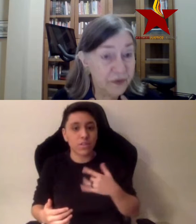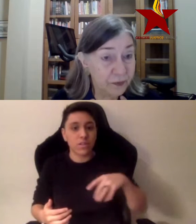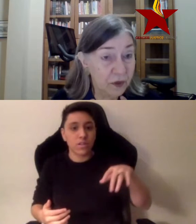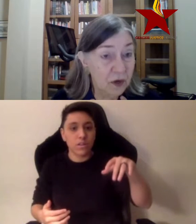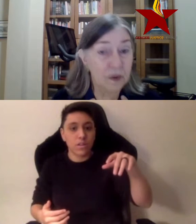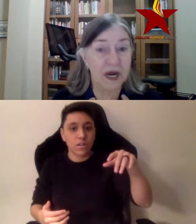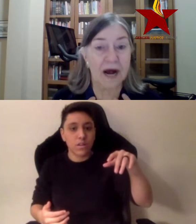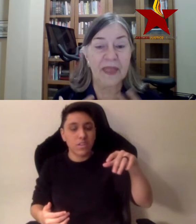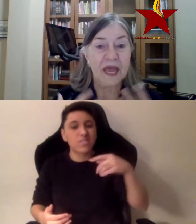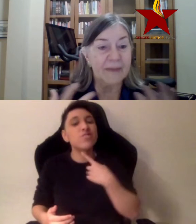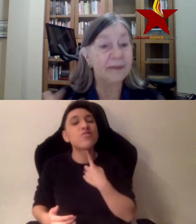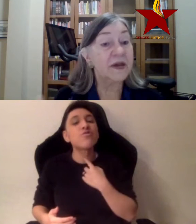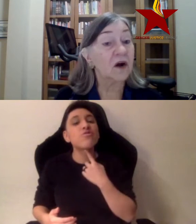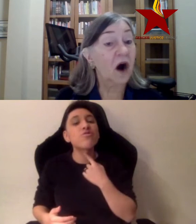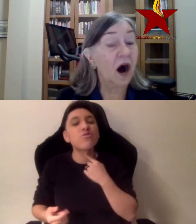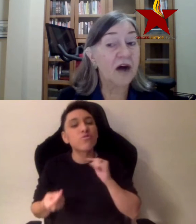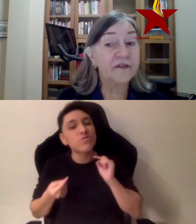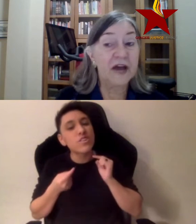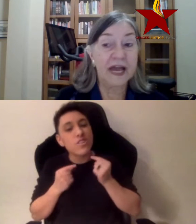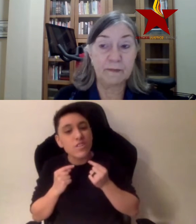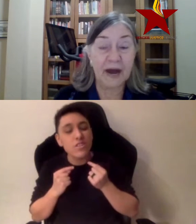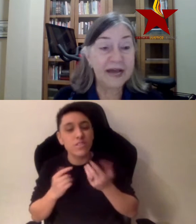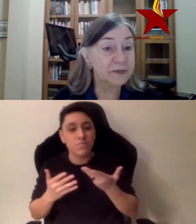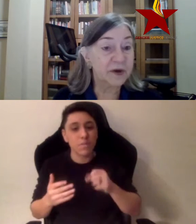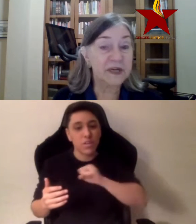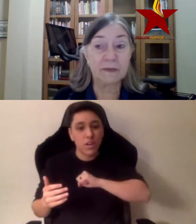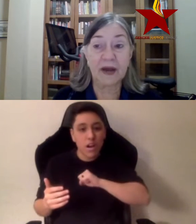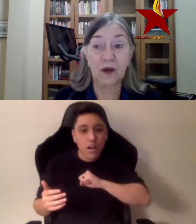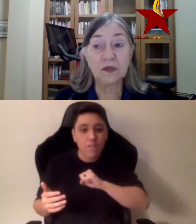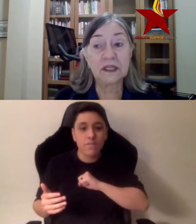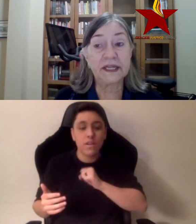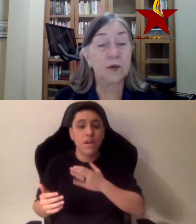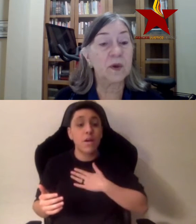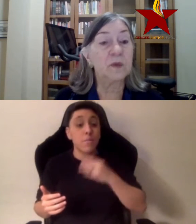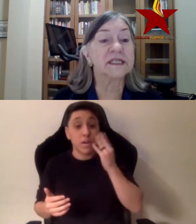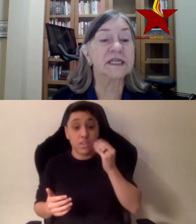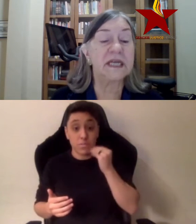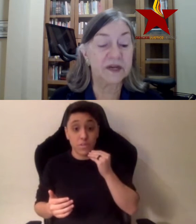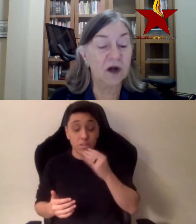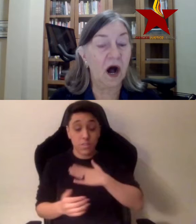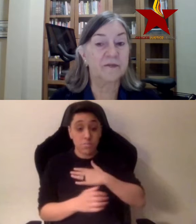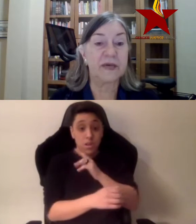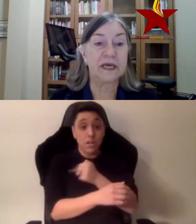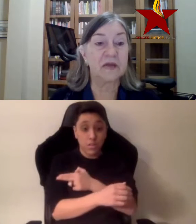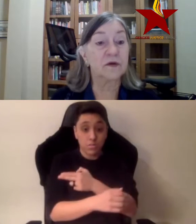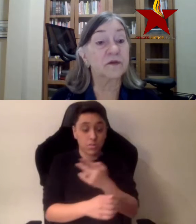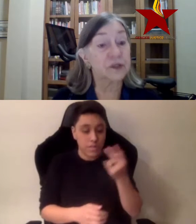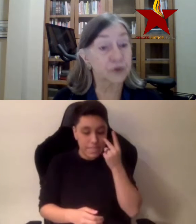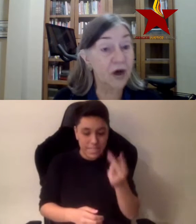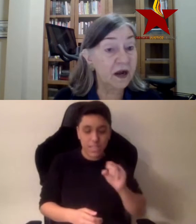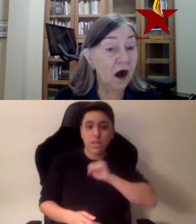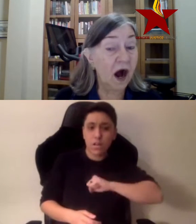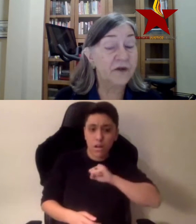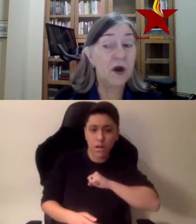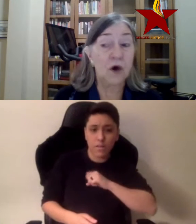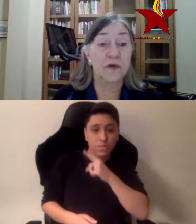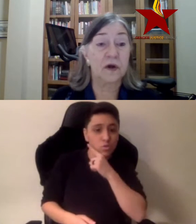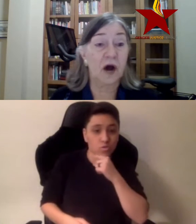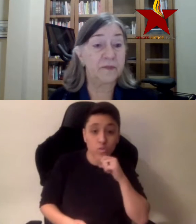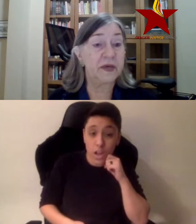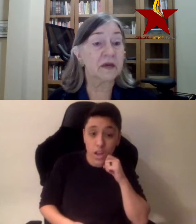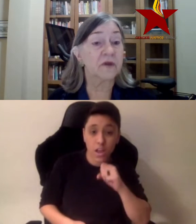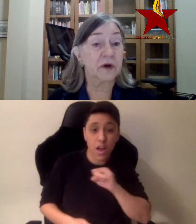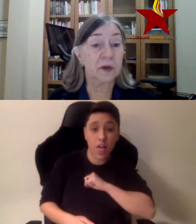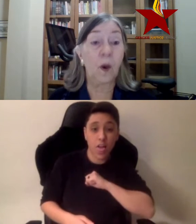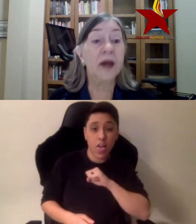a sore throat, maybe a cough. In my experience in my own clinic, we would see the cough being either a very dry cough or